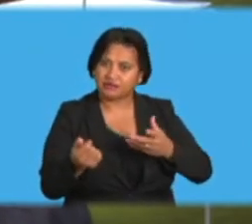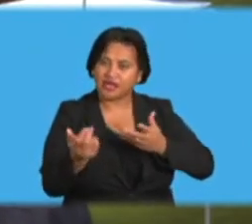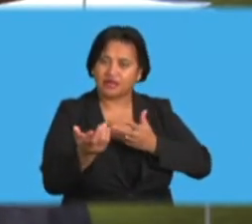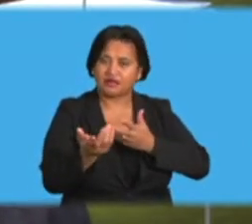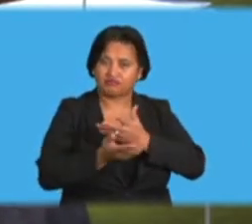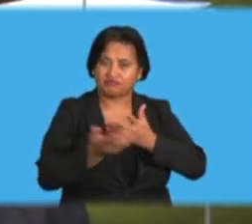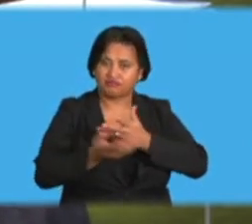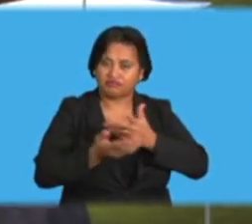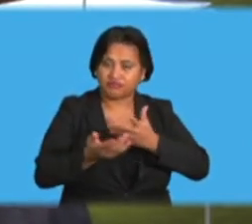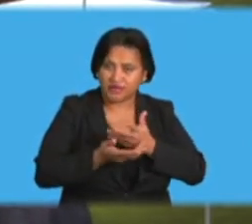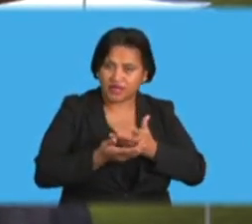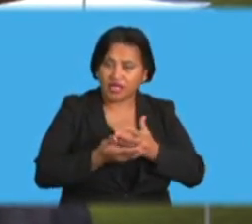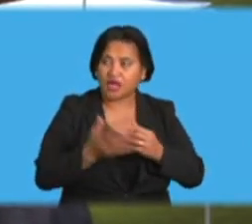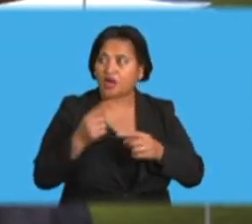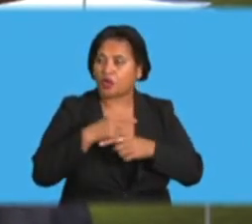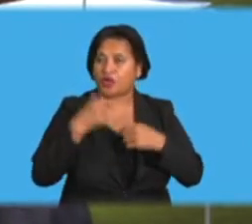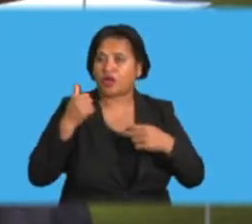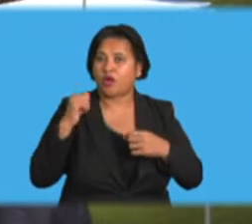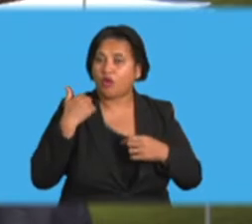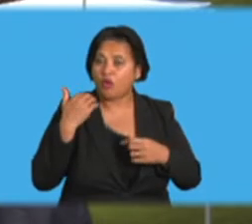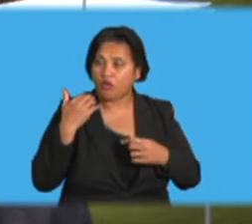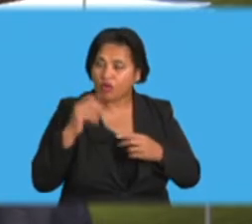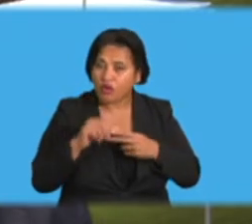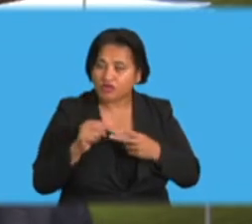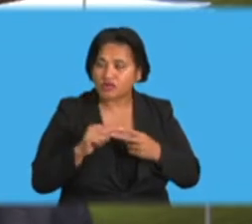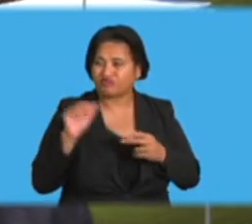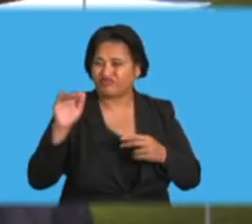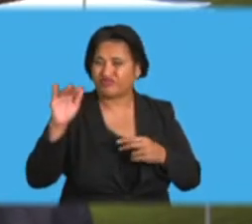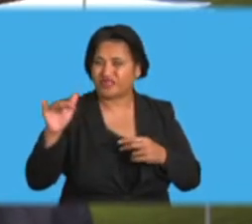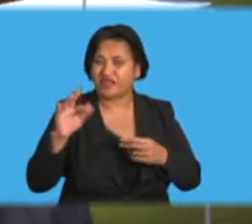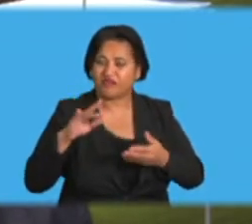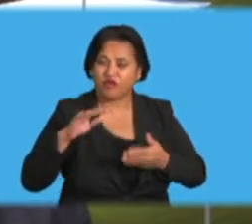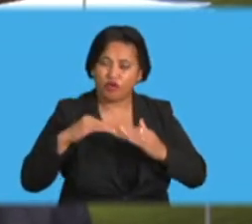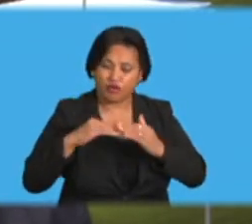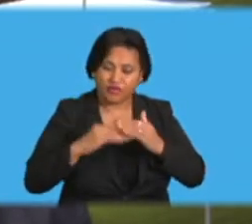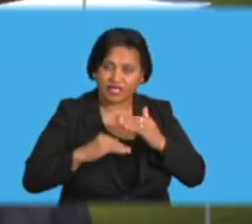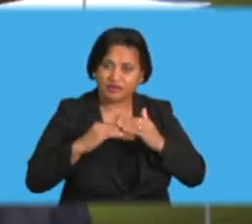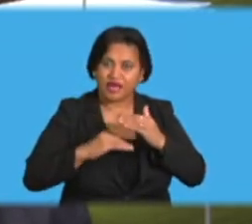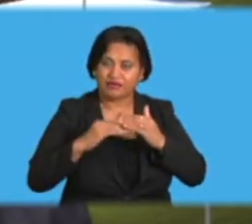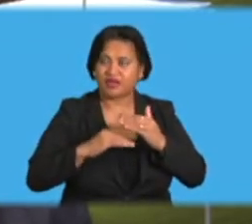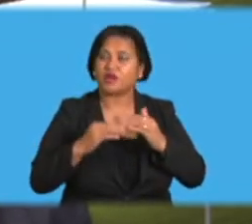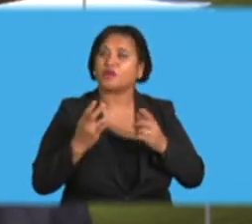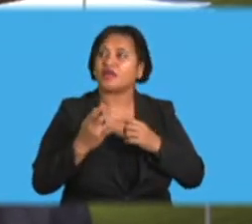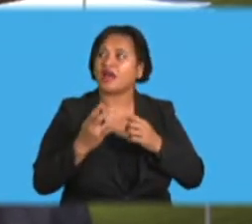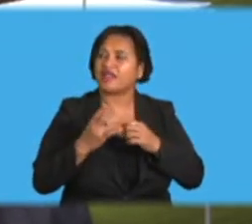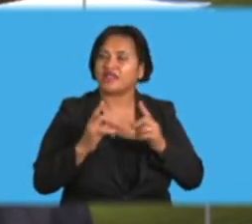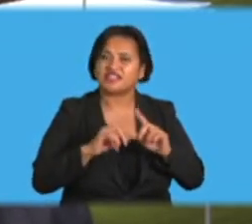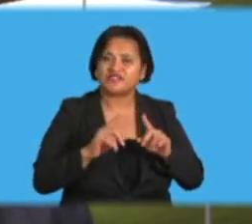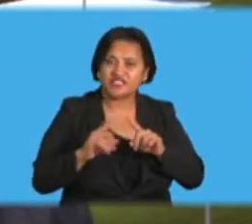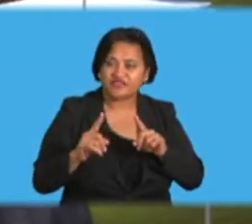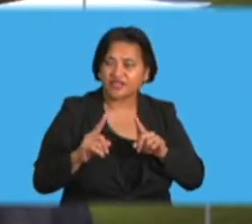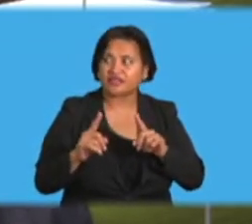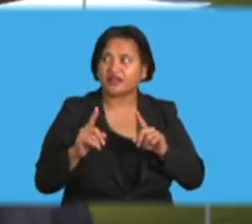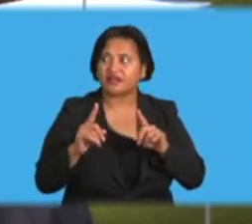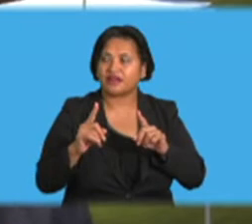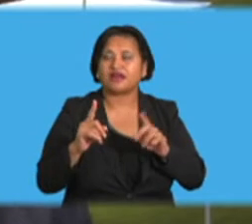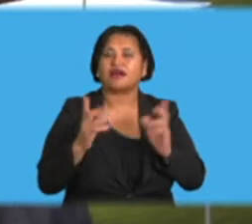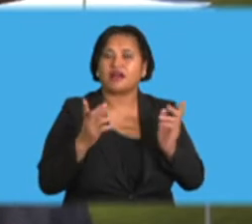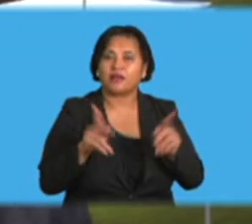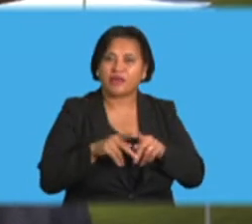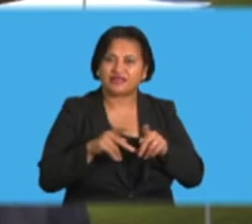DMCs, a request was also made to further increase minimum allocations consistent with other multilateral development partners like the World Bank. This